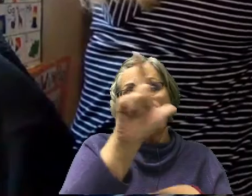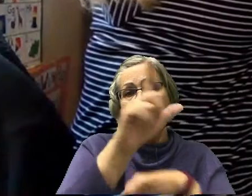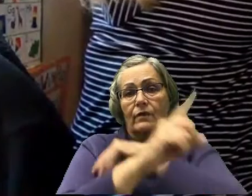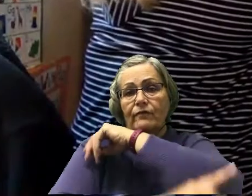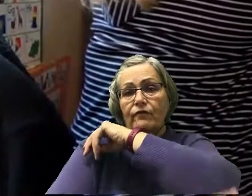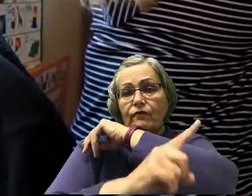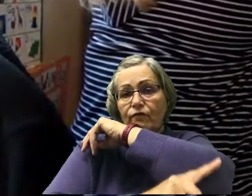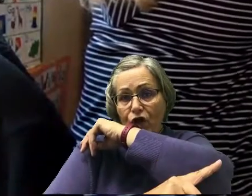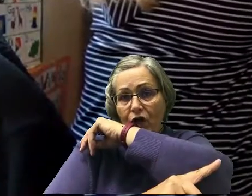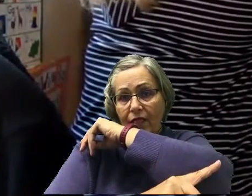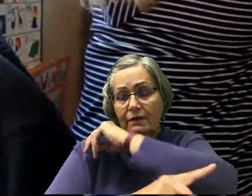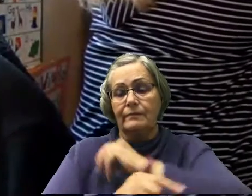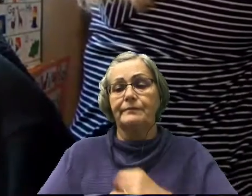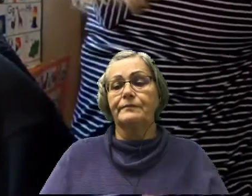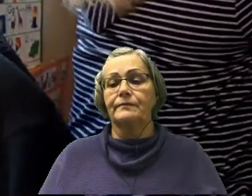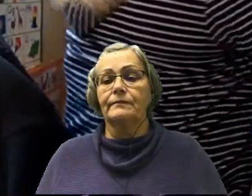Fall.